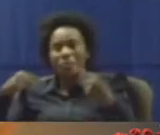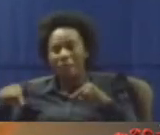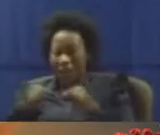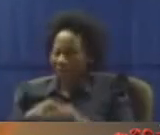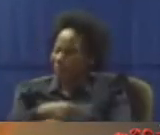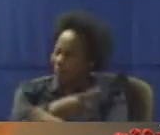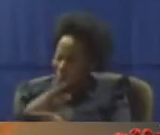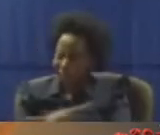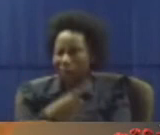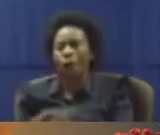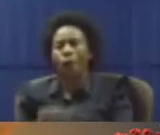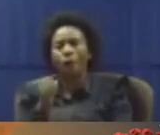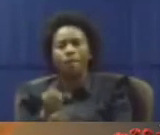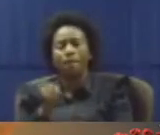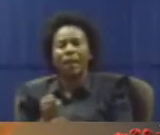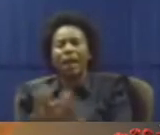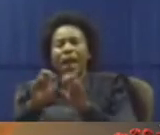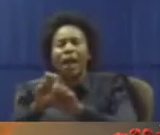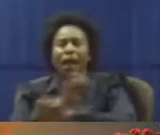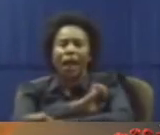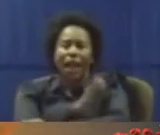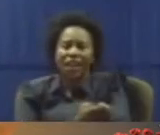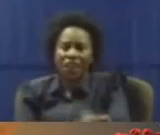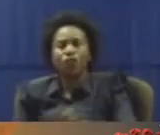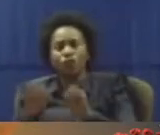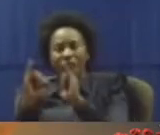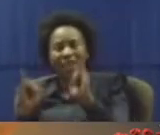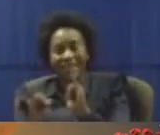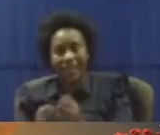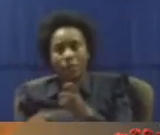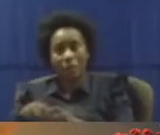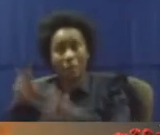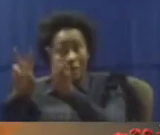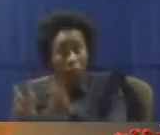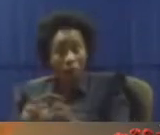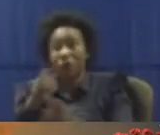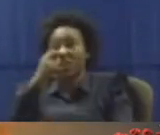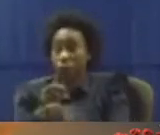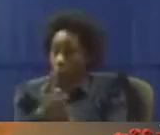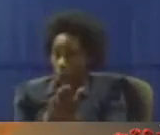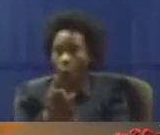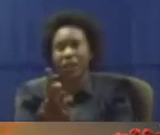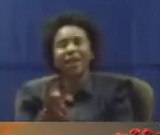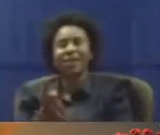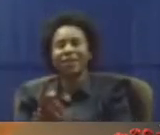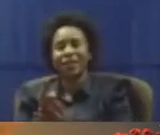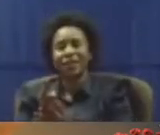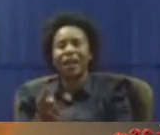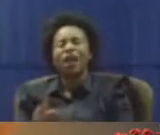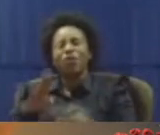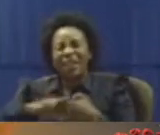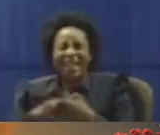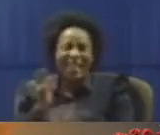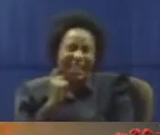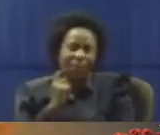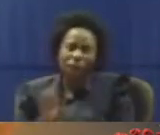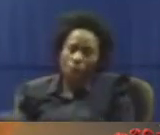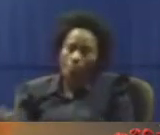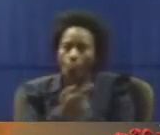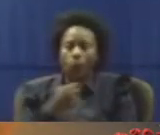the causes of the current energy crisis and the problems with Eskom, but let's be honest. The basic and most simple reason for all of